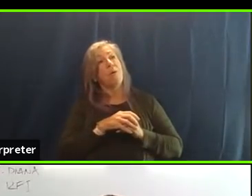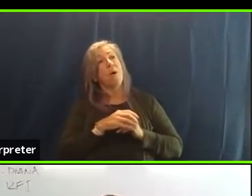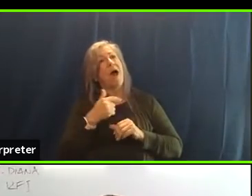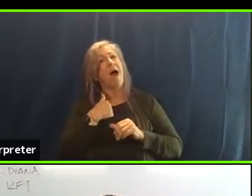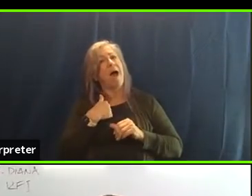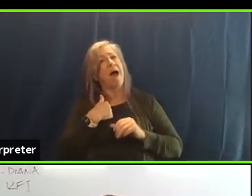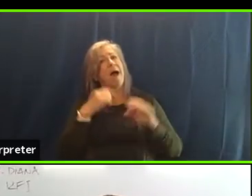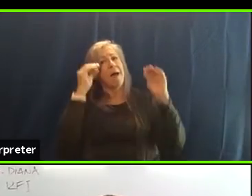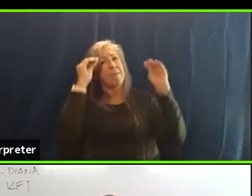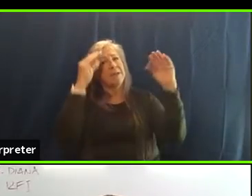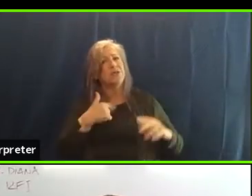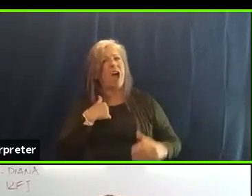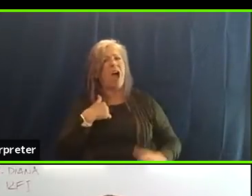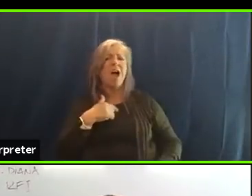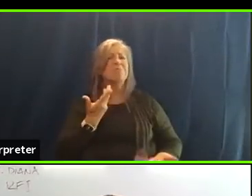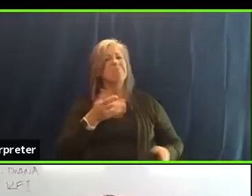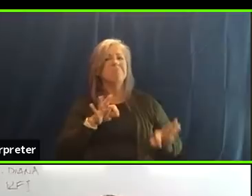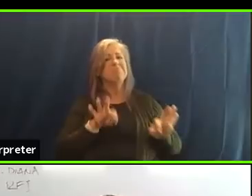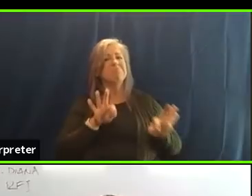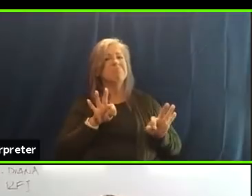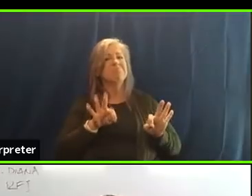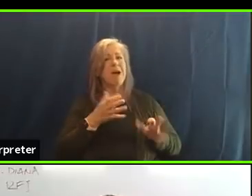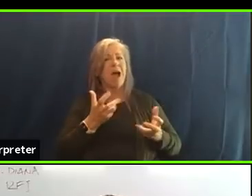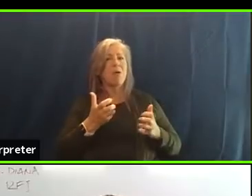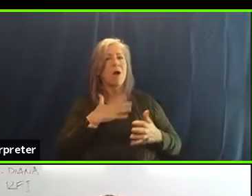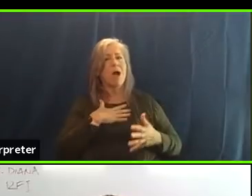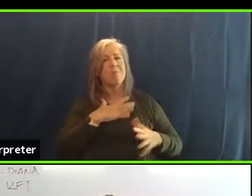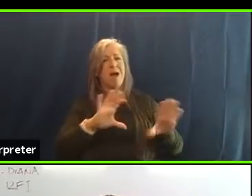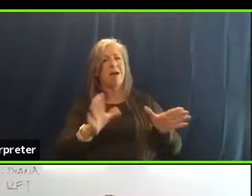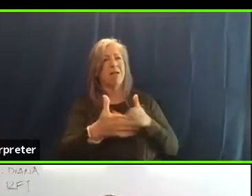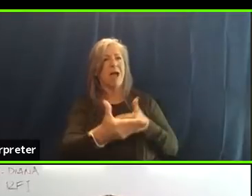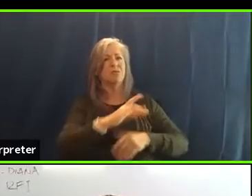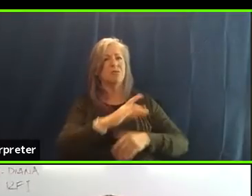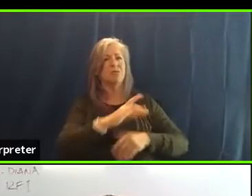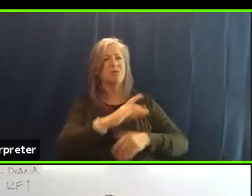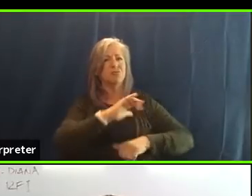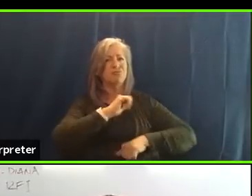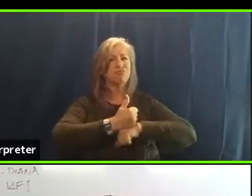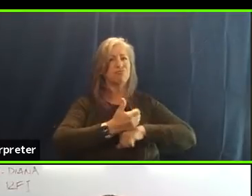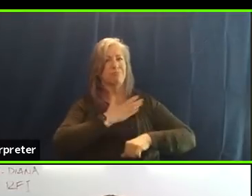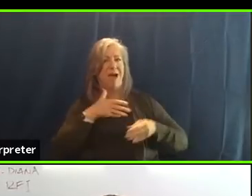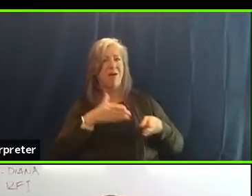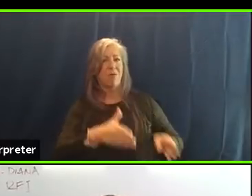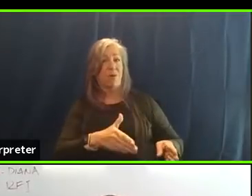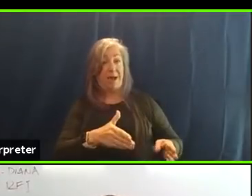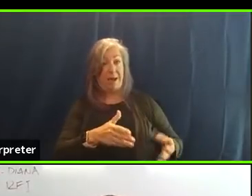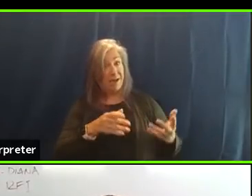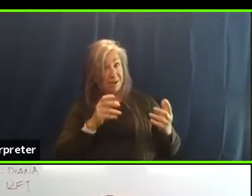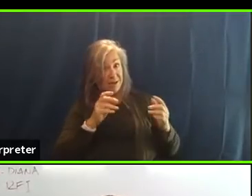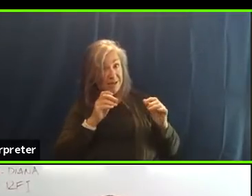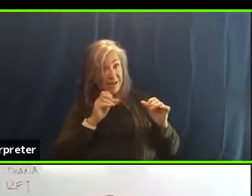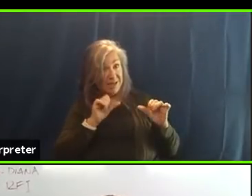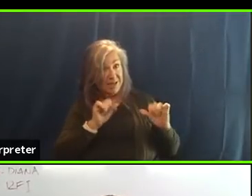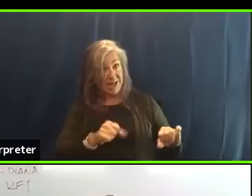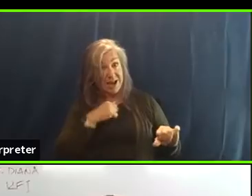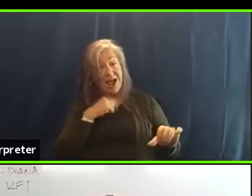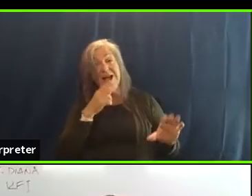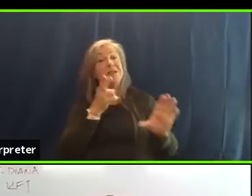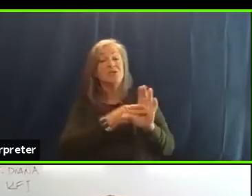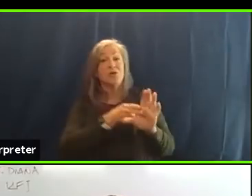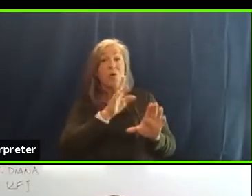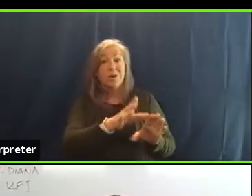arranged. Do I get to be there or help out in arranging it with your team of custodians and maintenance